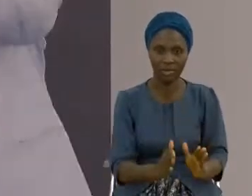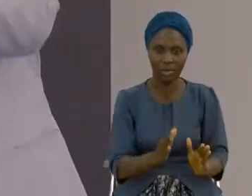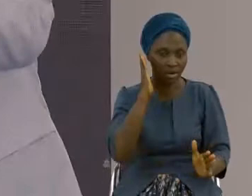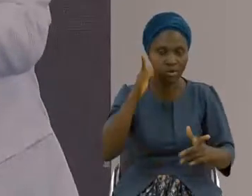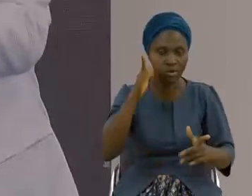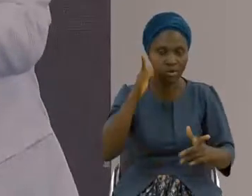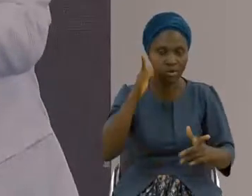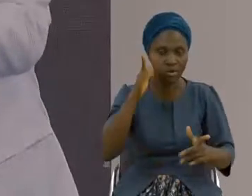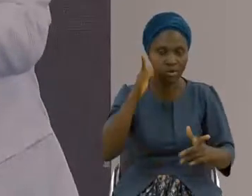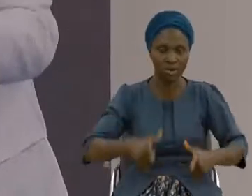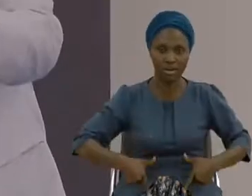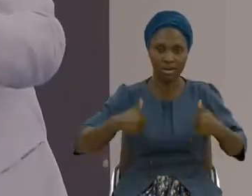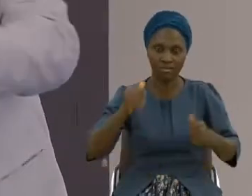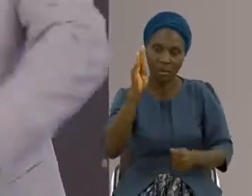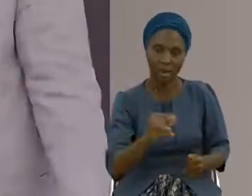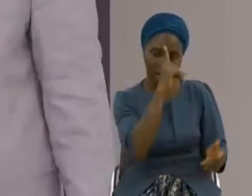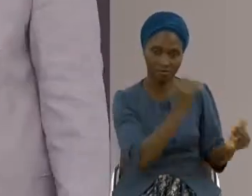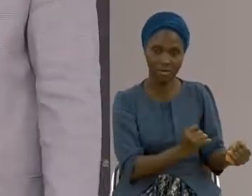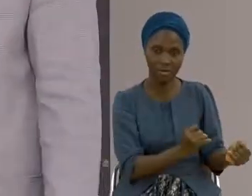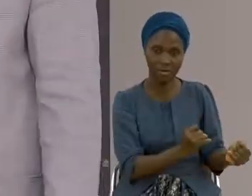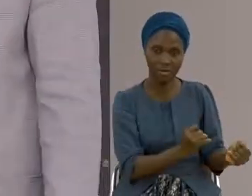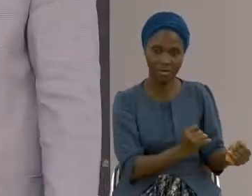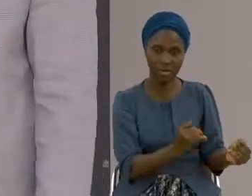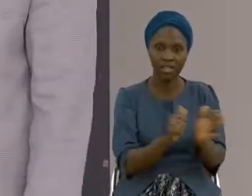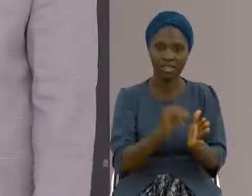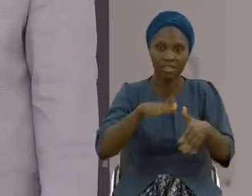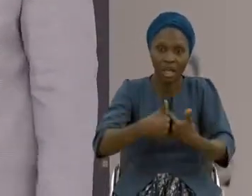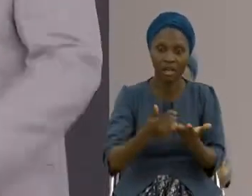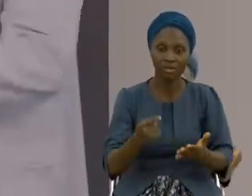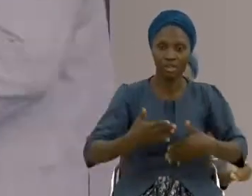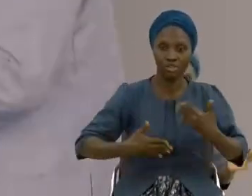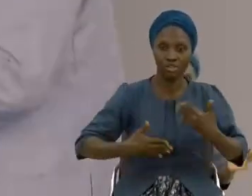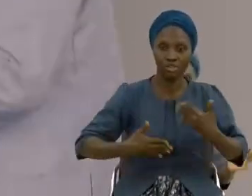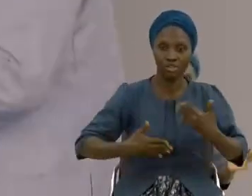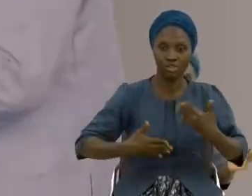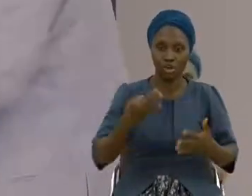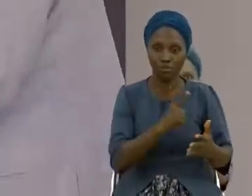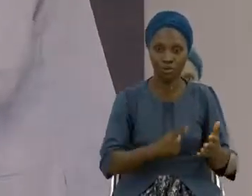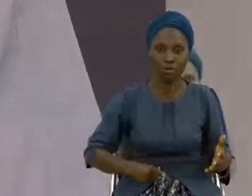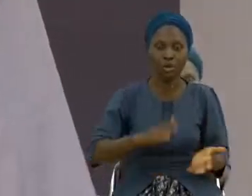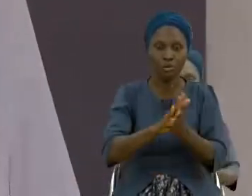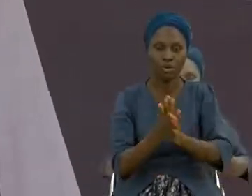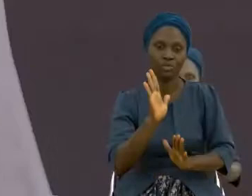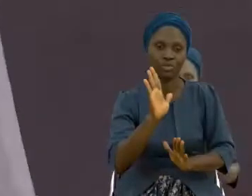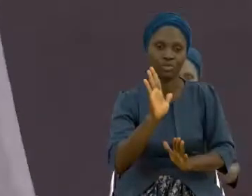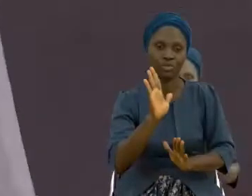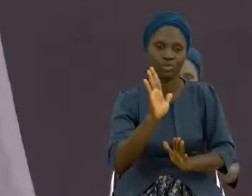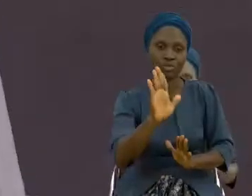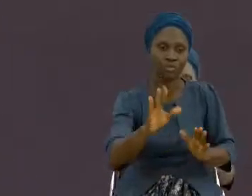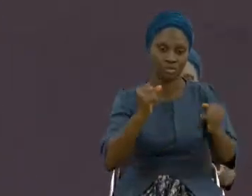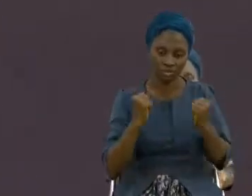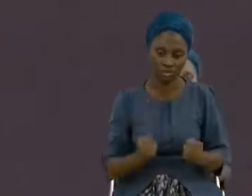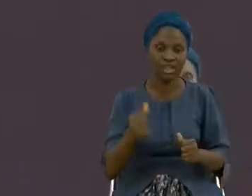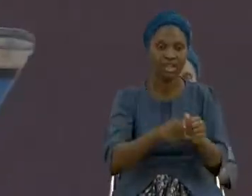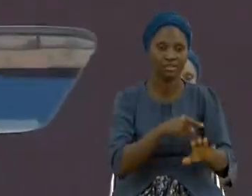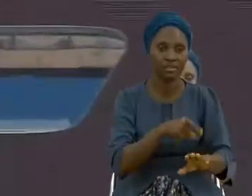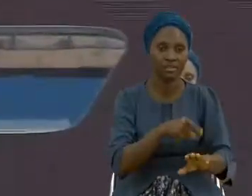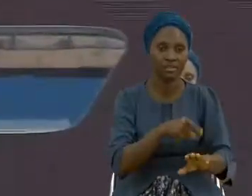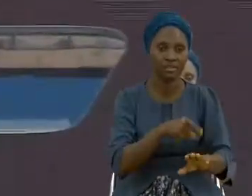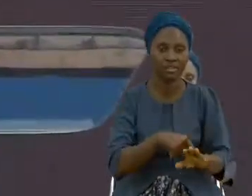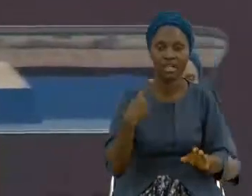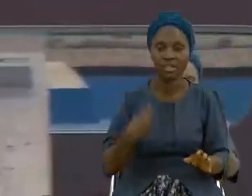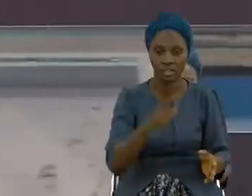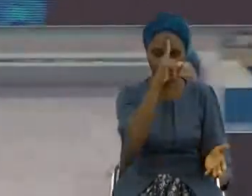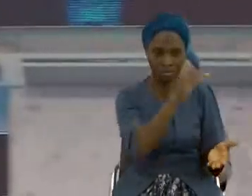strength every time the judge shall live by faith that's our walk on the stomach waters of